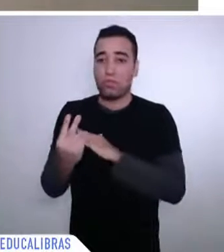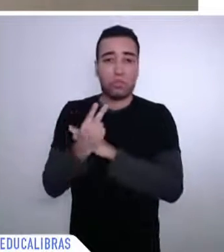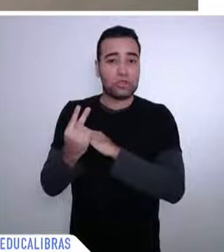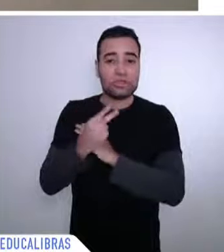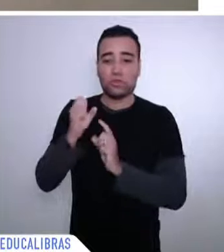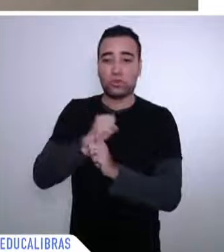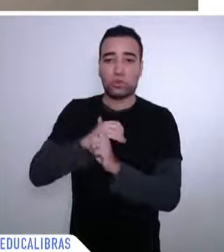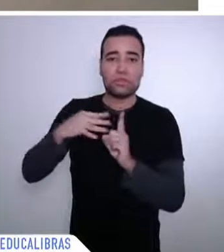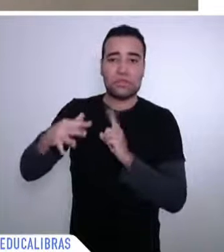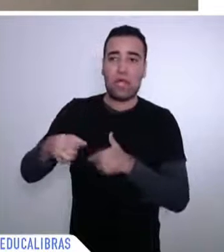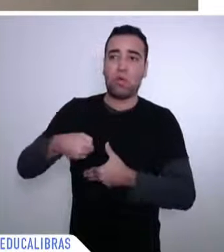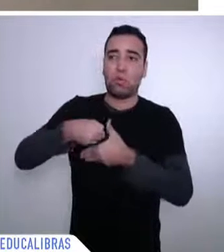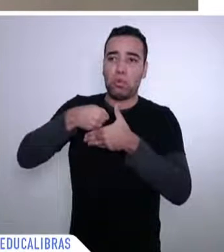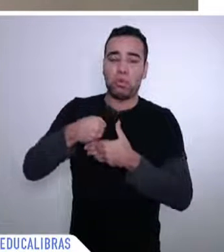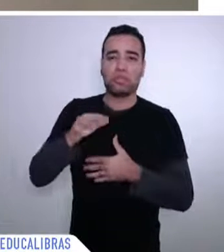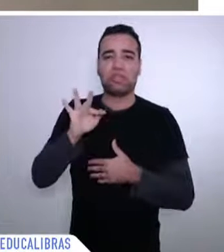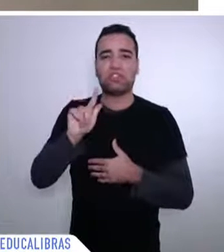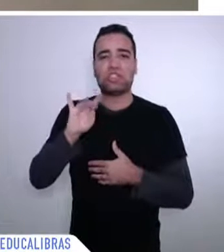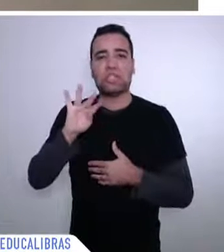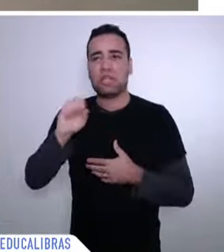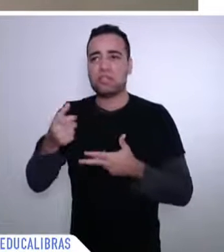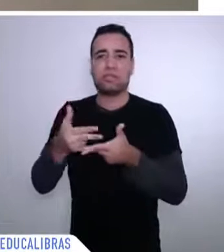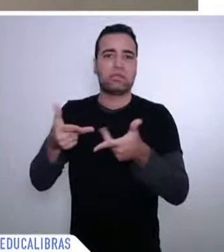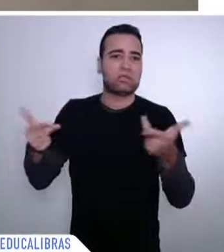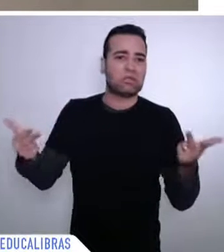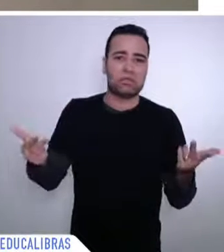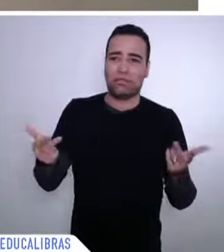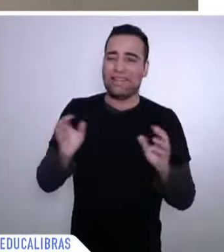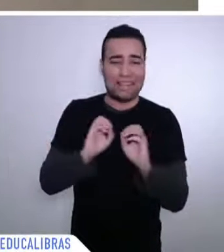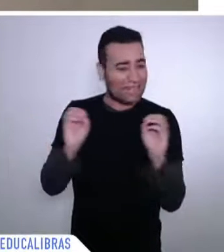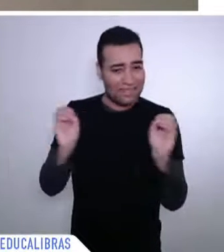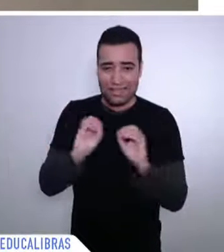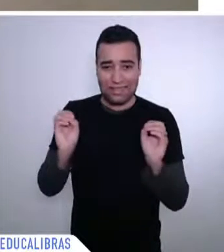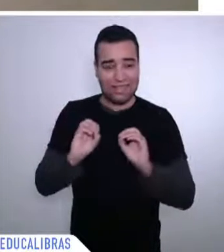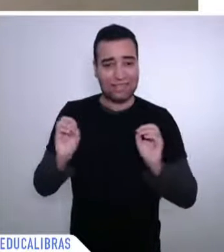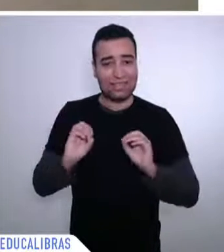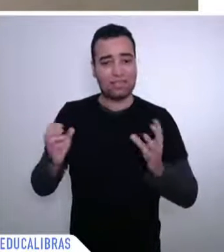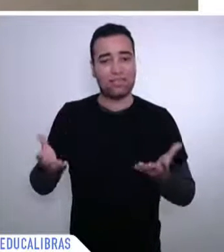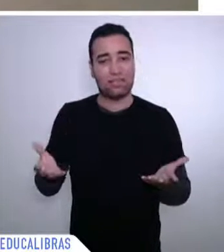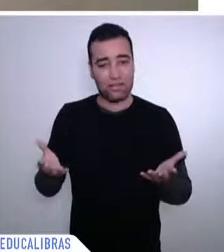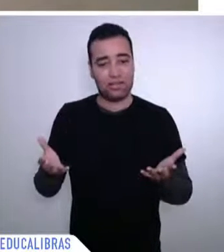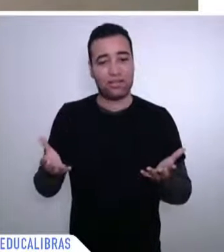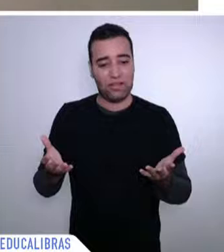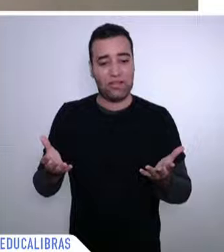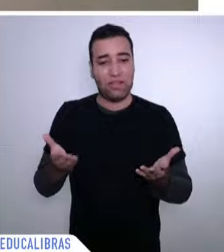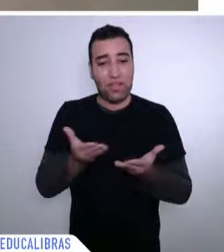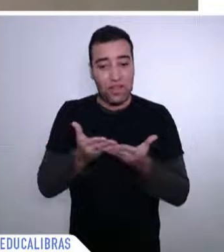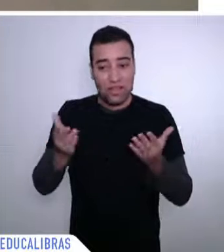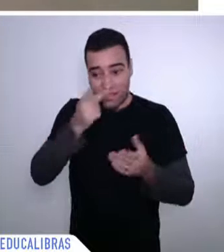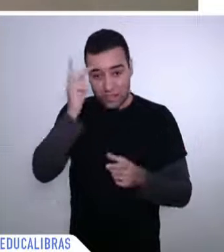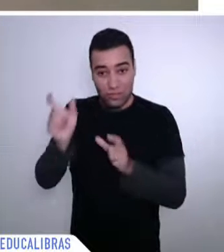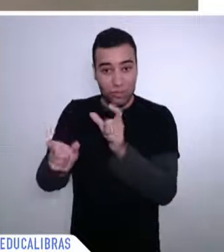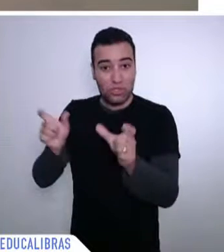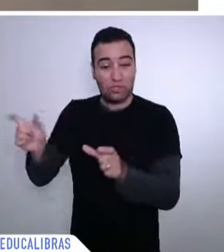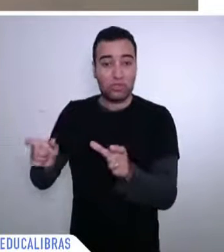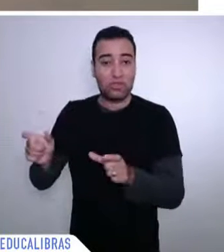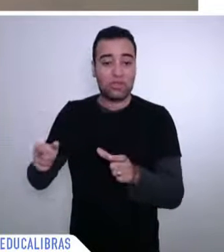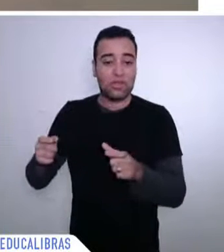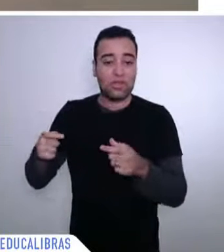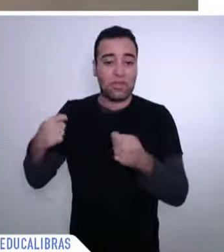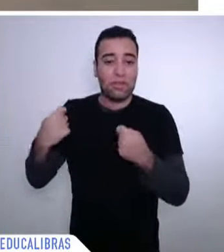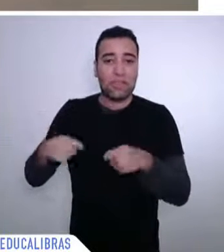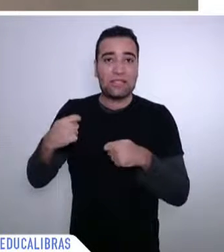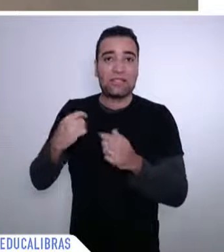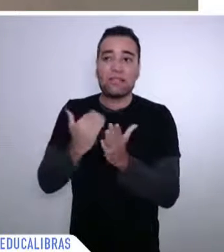need stronger protections in the labor market. So I want to end my presentation by just briefly saying